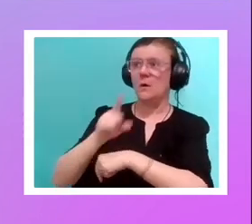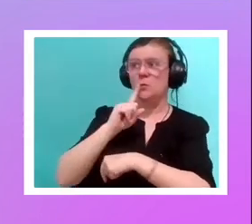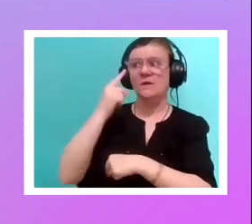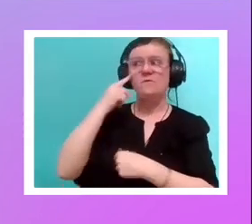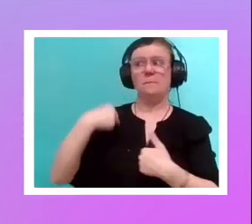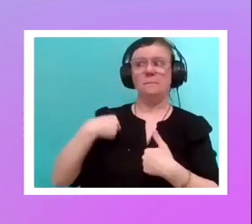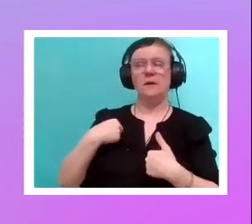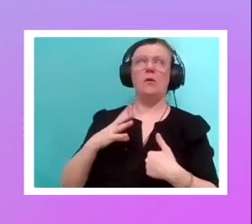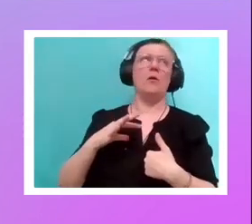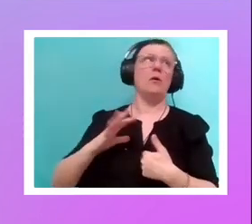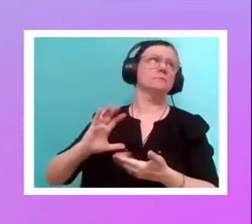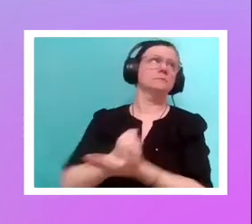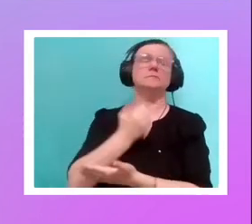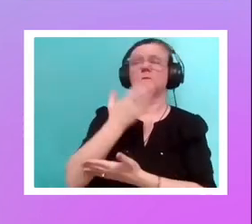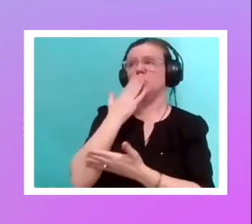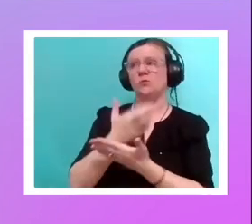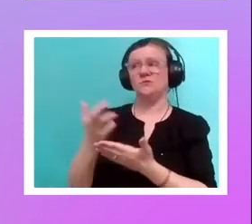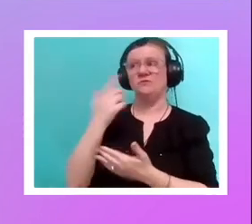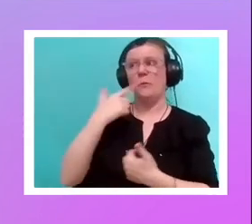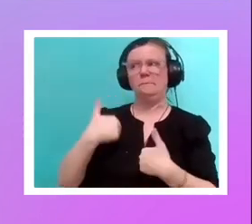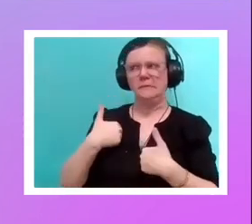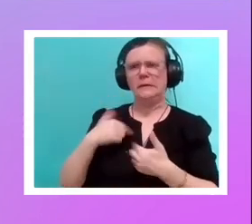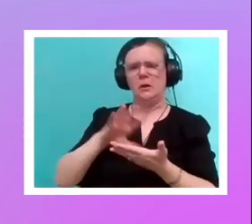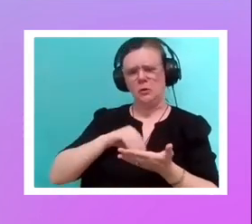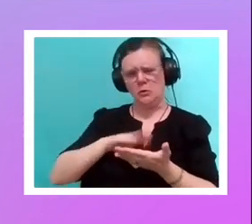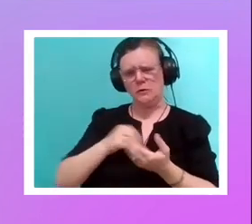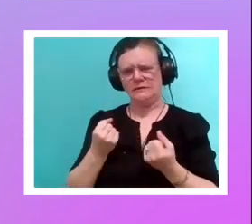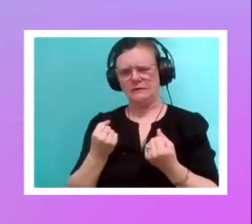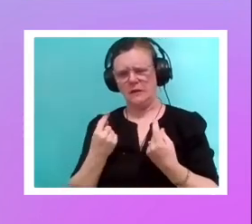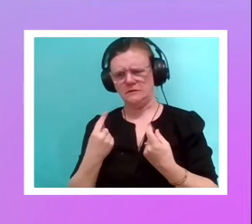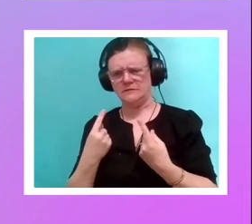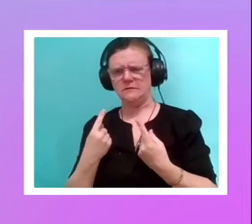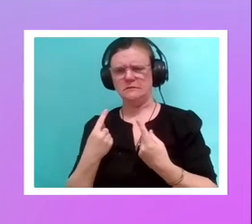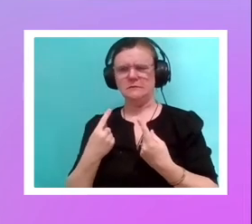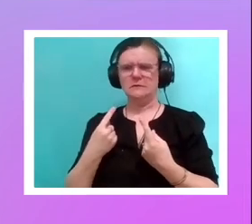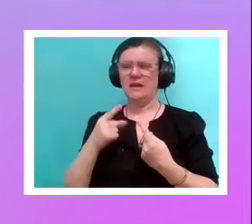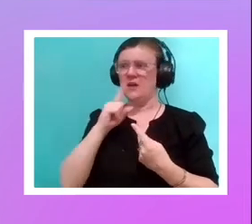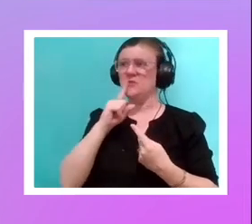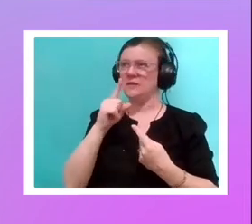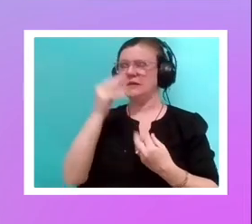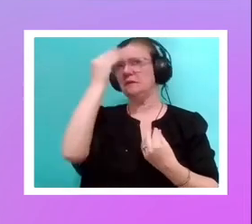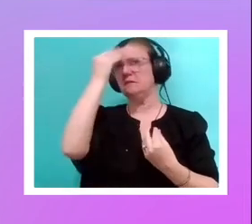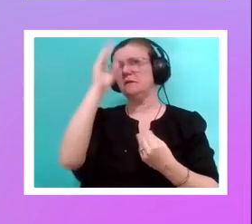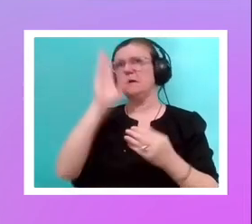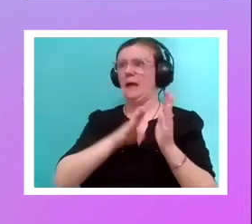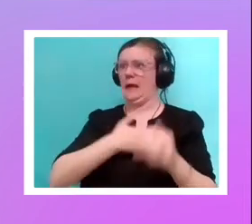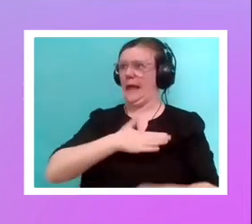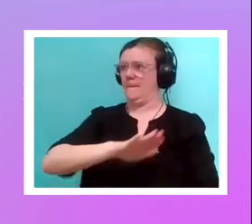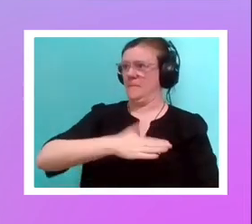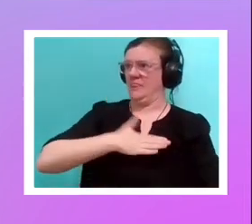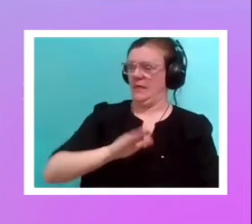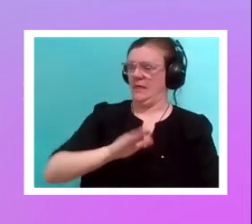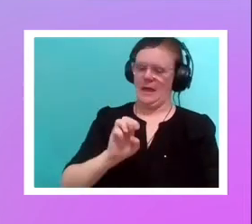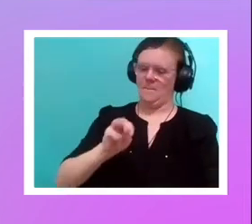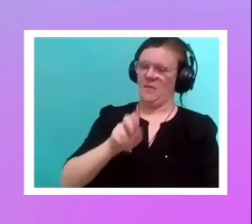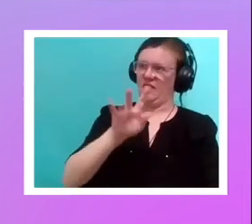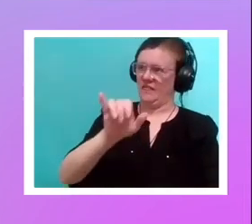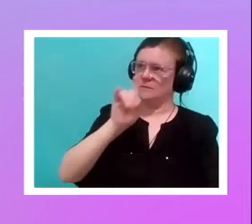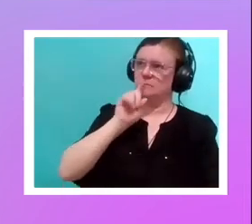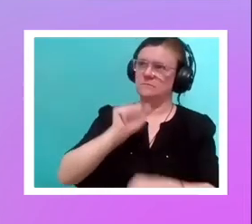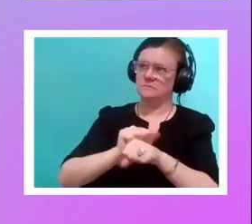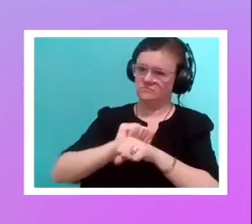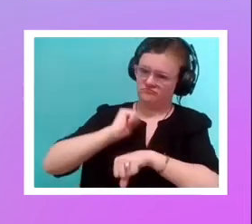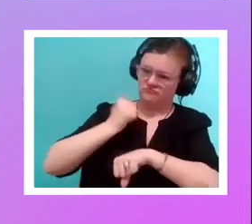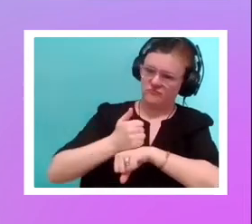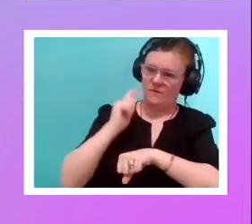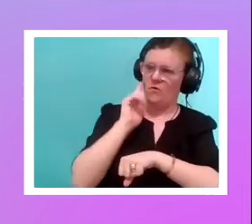excellent resource for really learning and understanding. Building empathy obviously is the foundation of what we